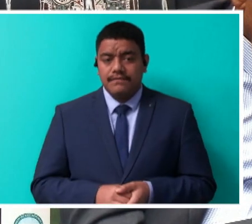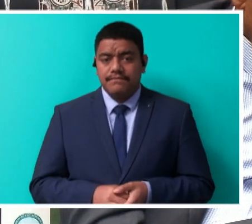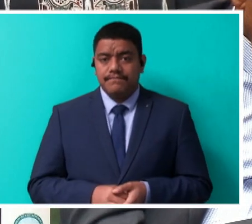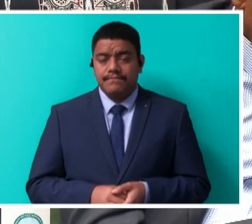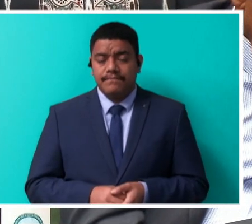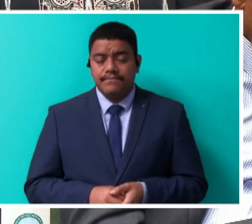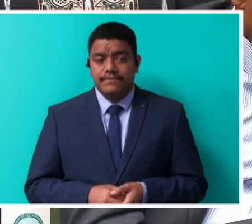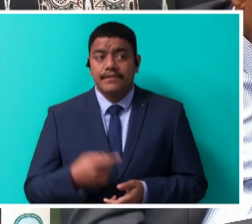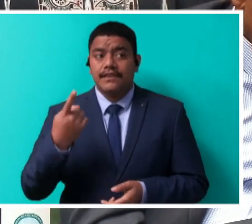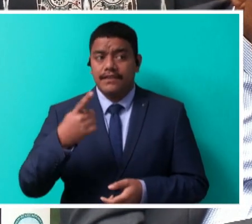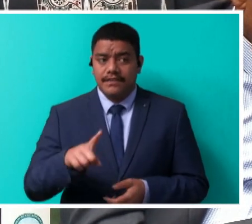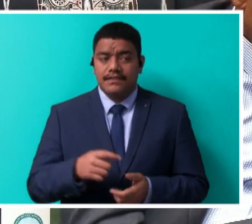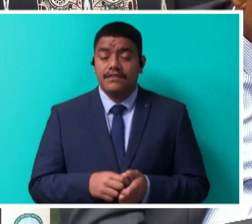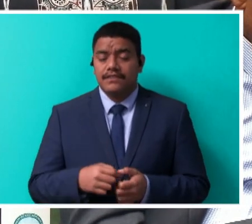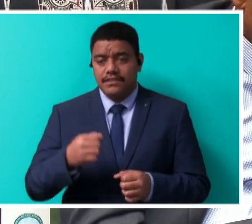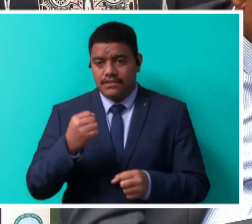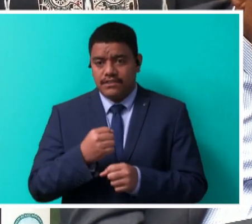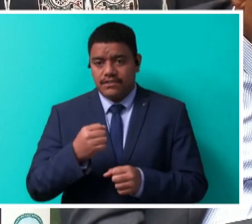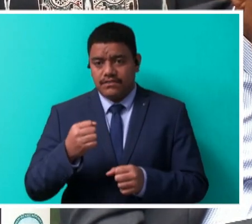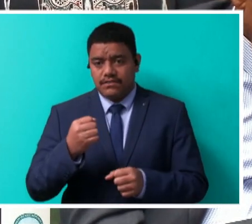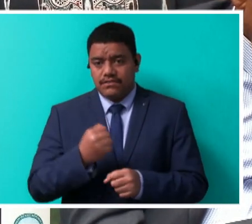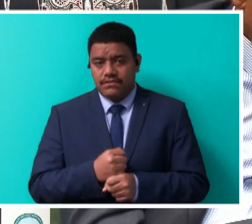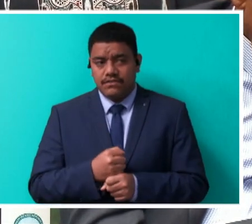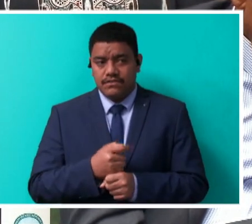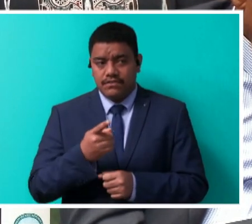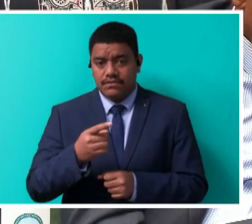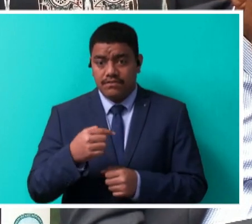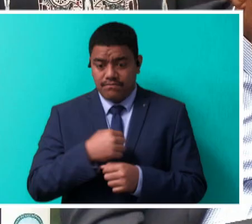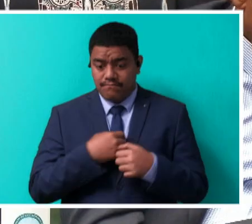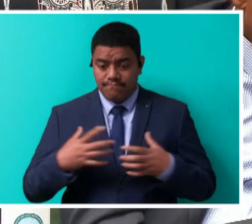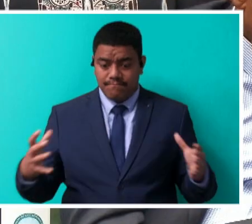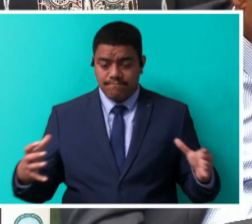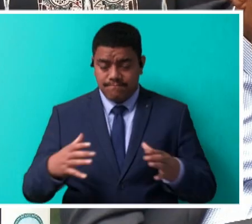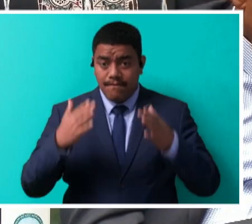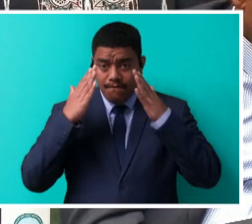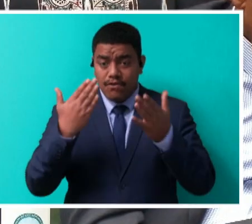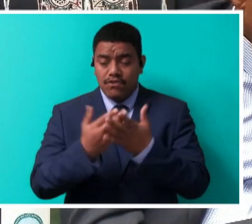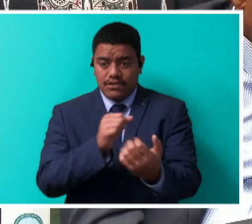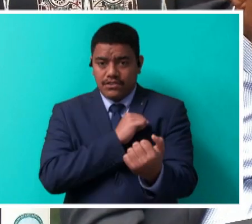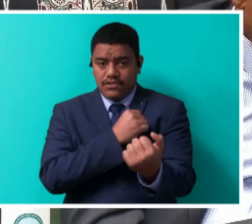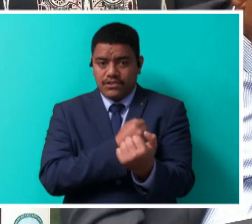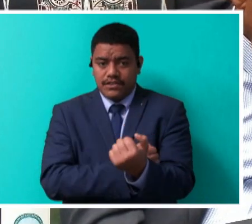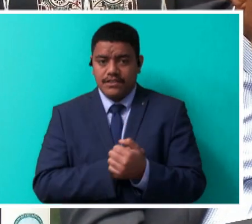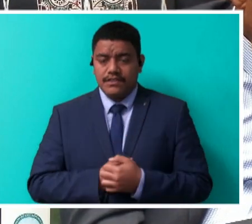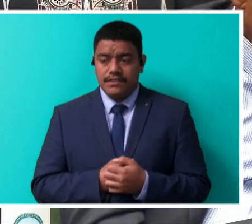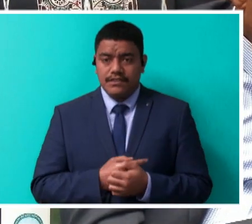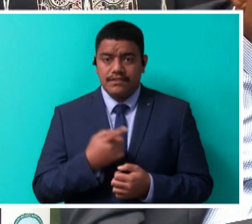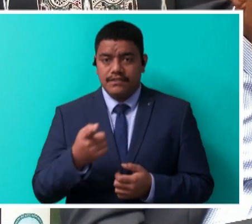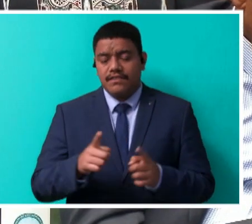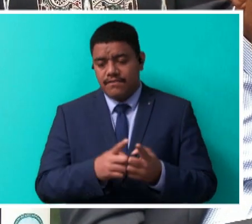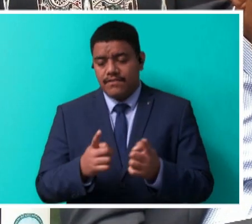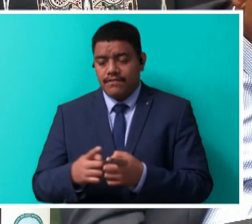Solicitor, and the Registrar General. These engagements, Mr. Speaker, focus on strengthening institutional